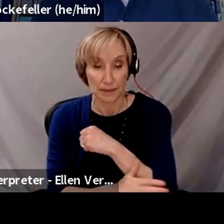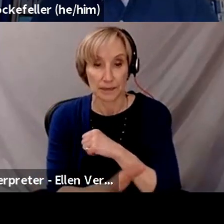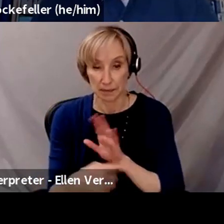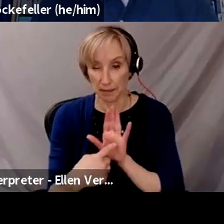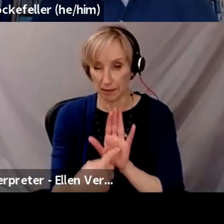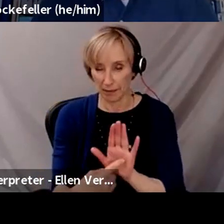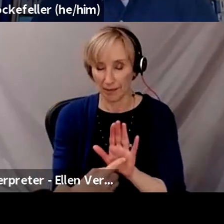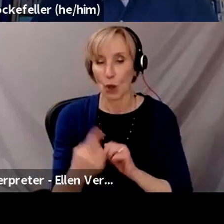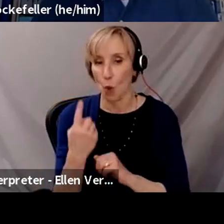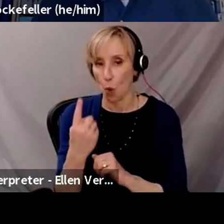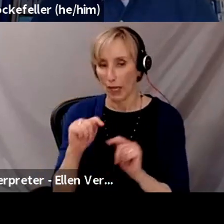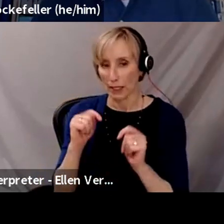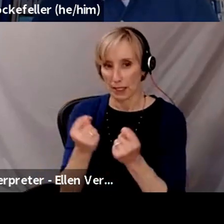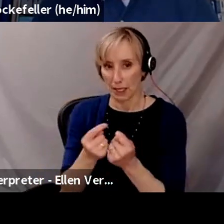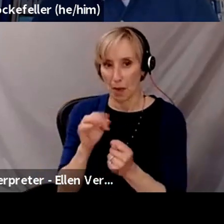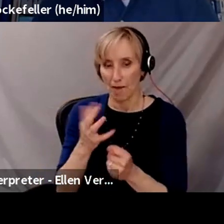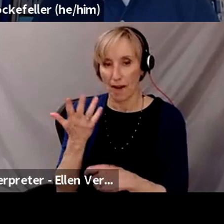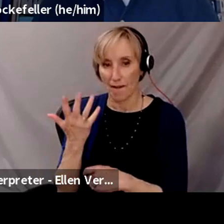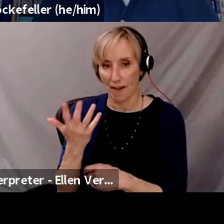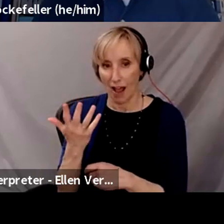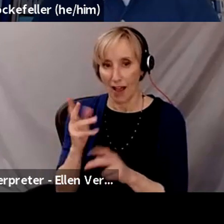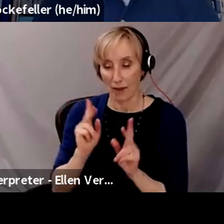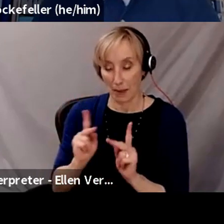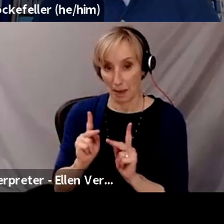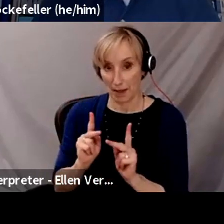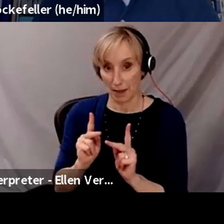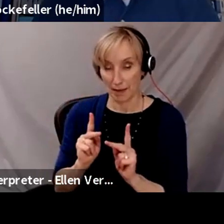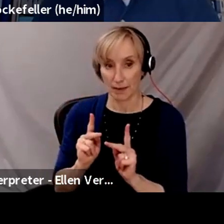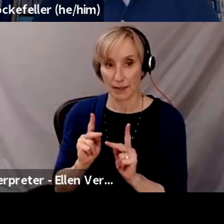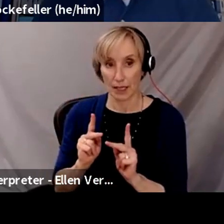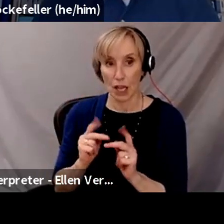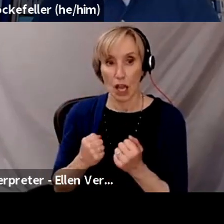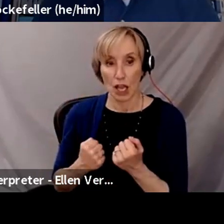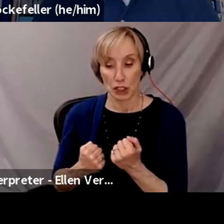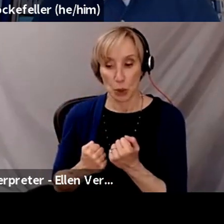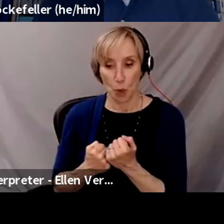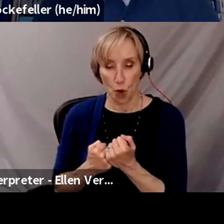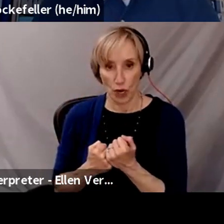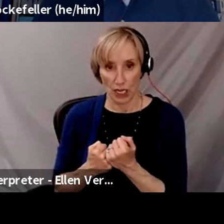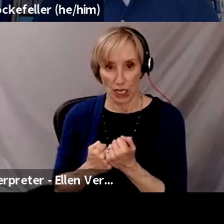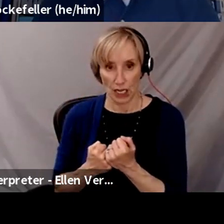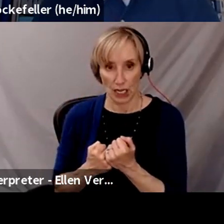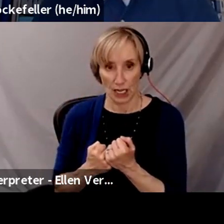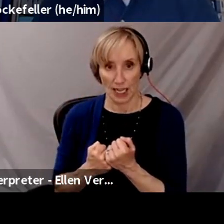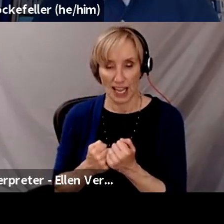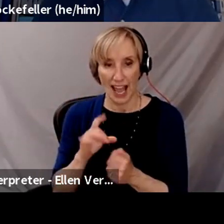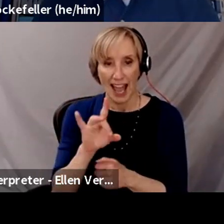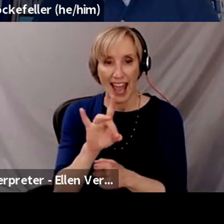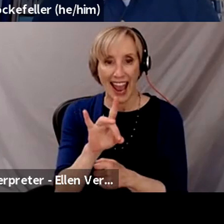about 5 people is supporting about 80